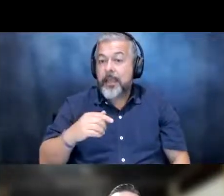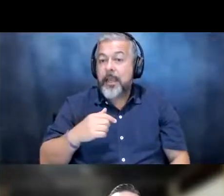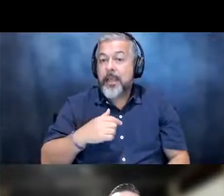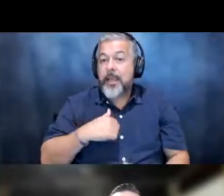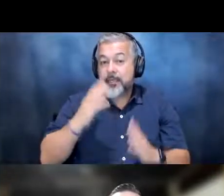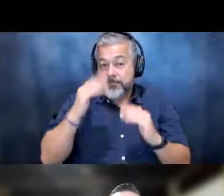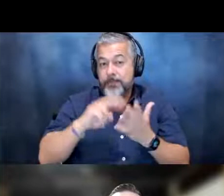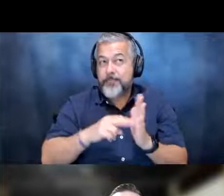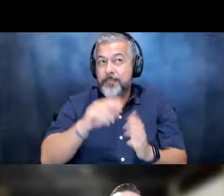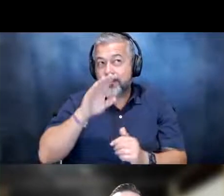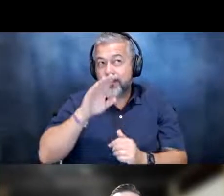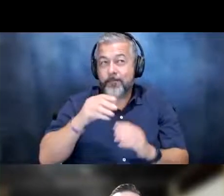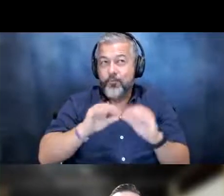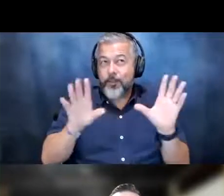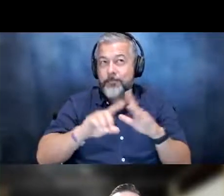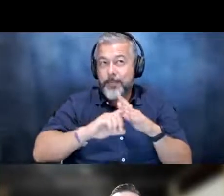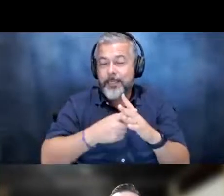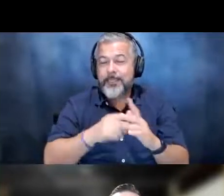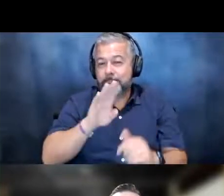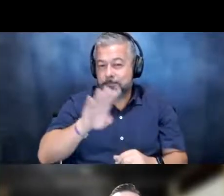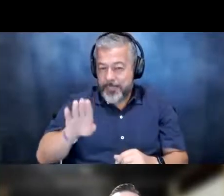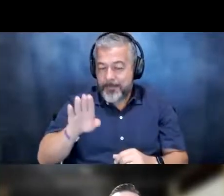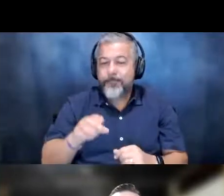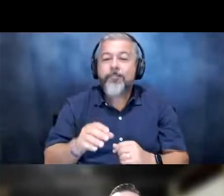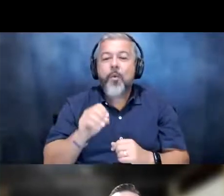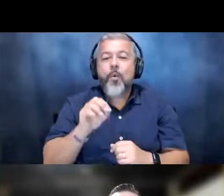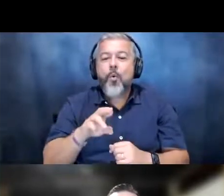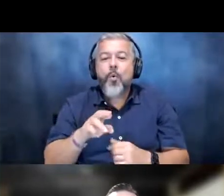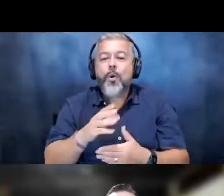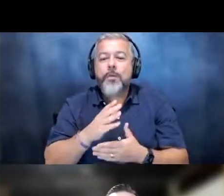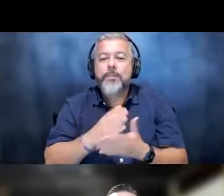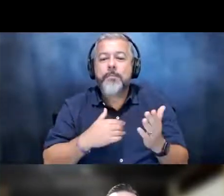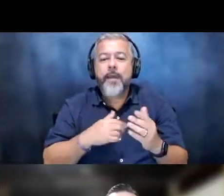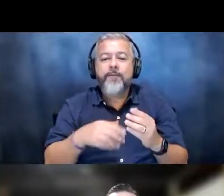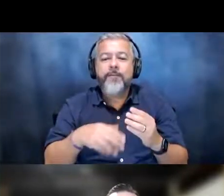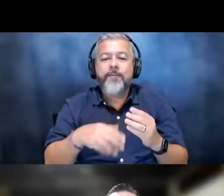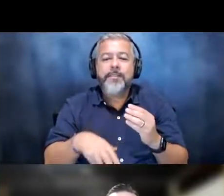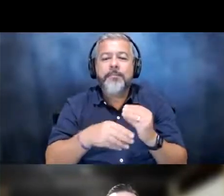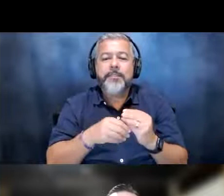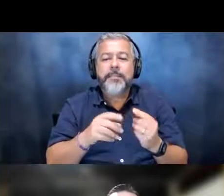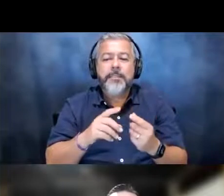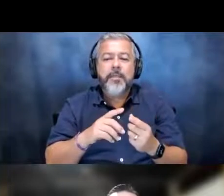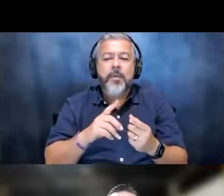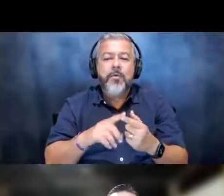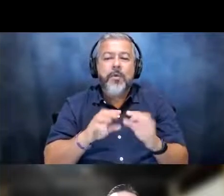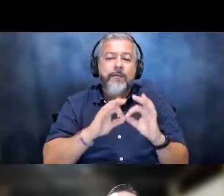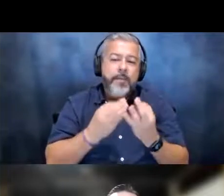is Brilliant Beginnings, or just those who have subsidies? Will family, friend, and neighbor and exempt be part of